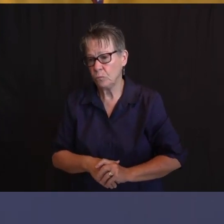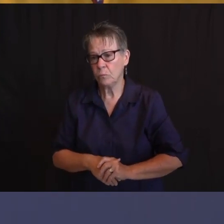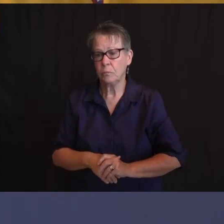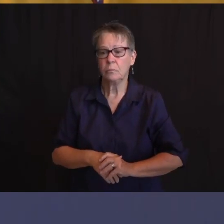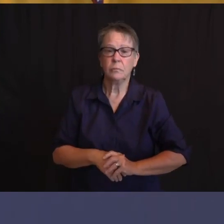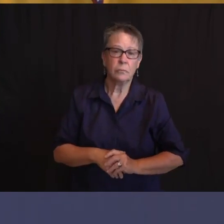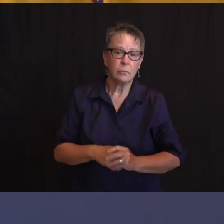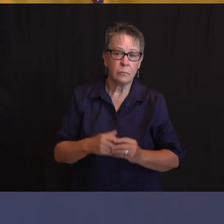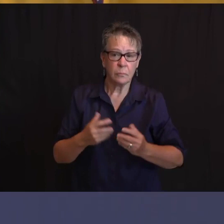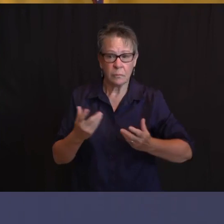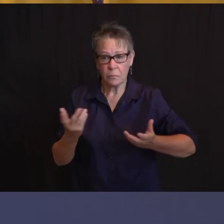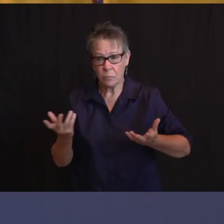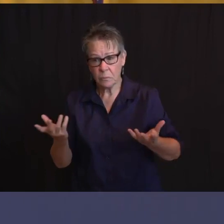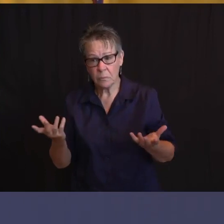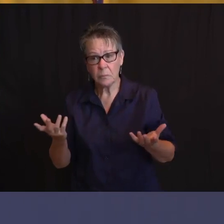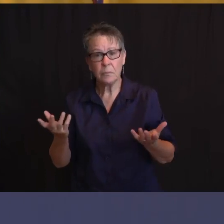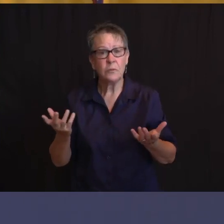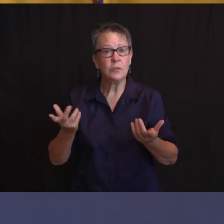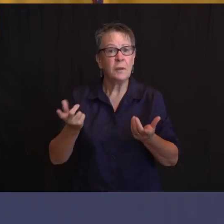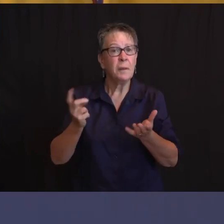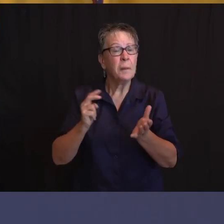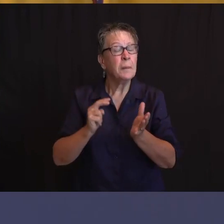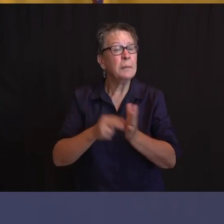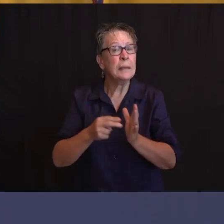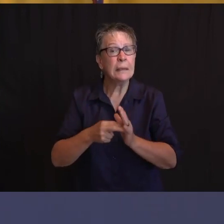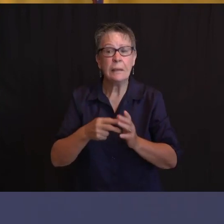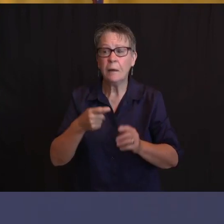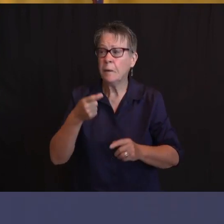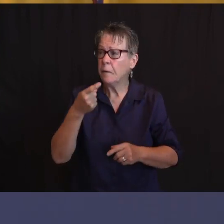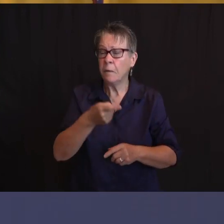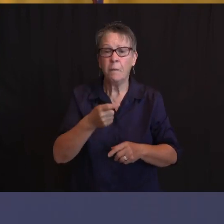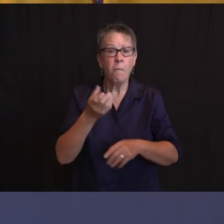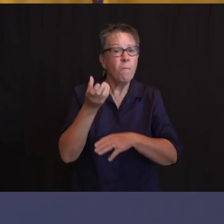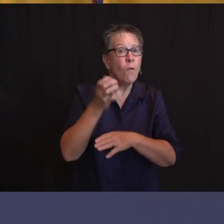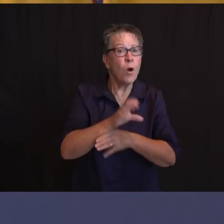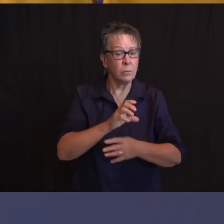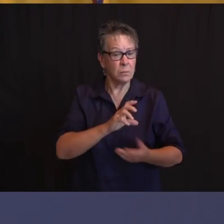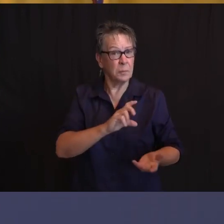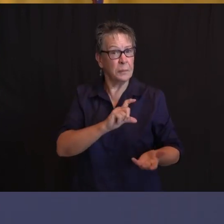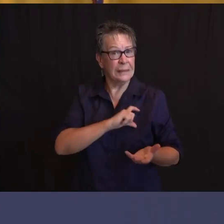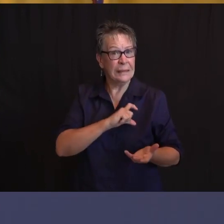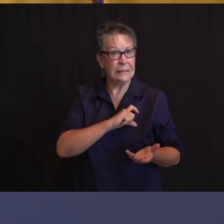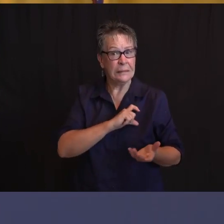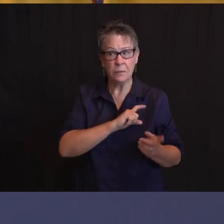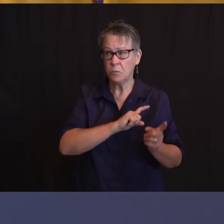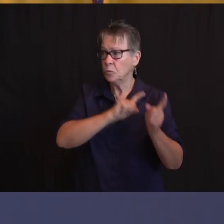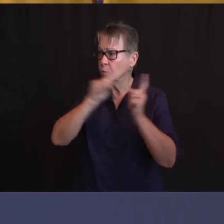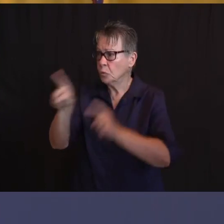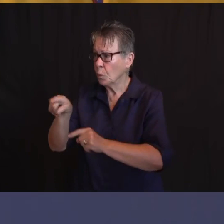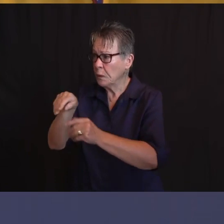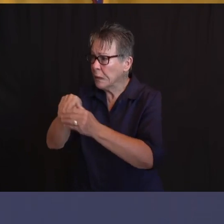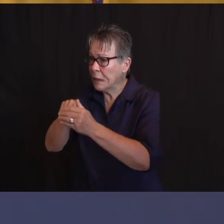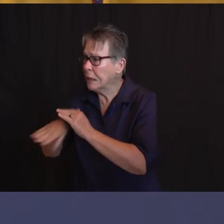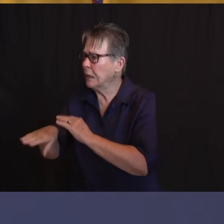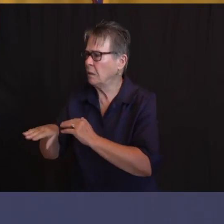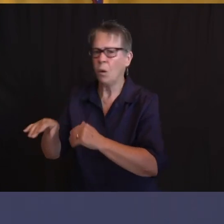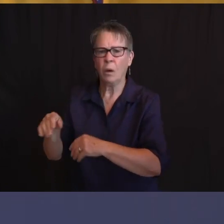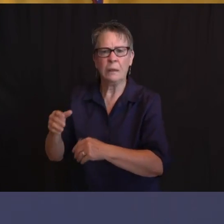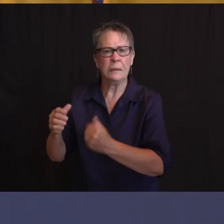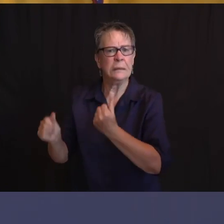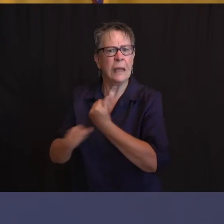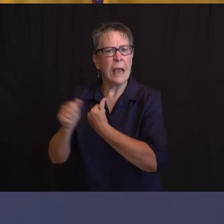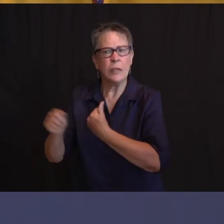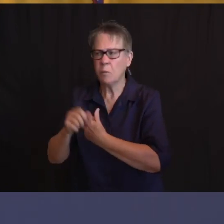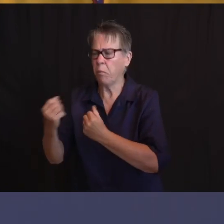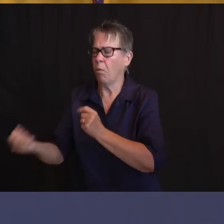and puts their health at risk. I just don't, it doesn't add up. It doesn't, that does not mean we don't have sympathy. We have unending sympathy. We want to get